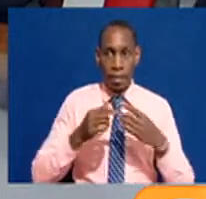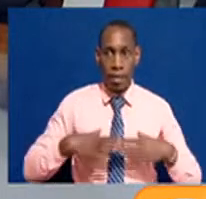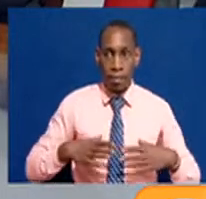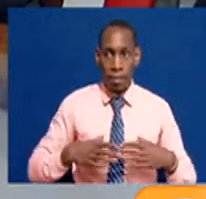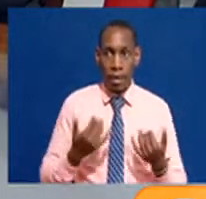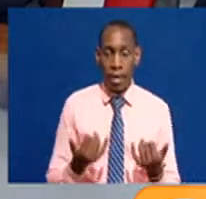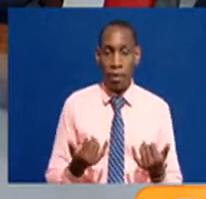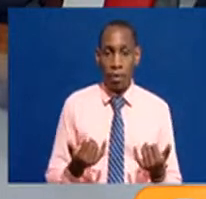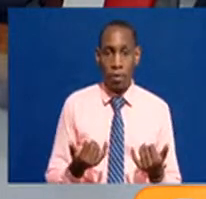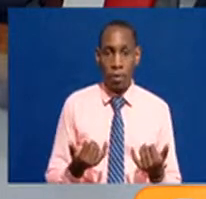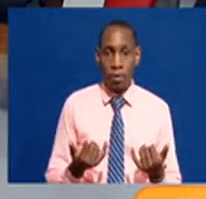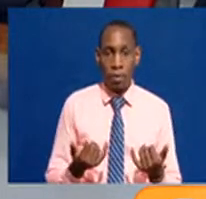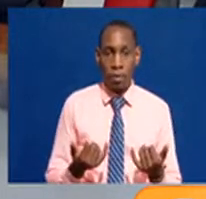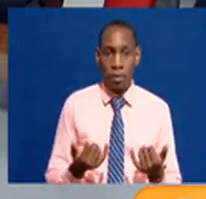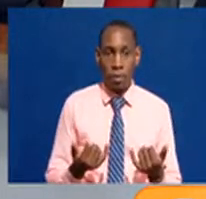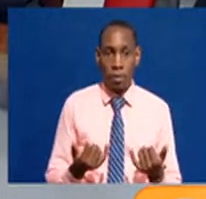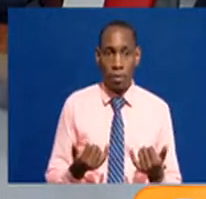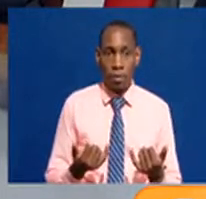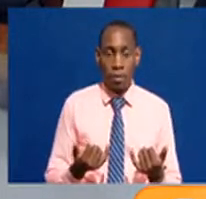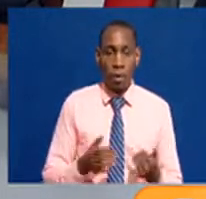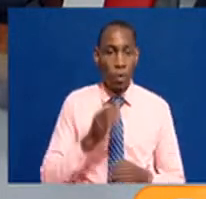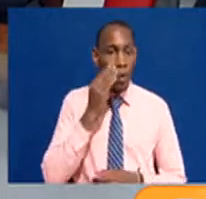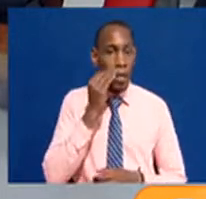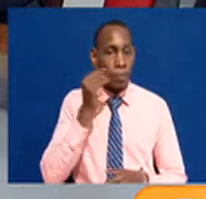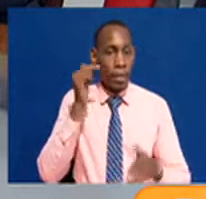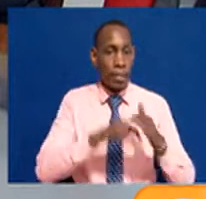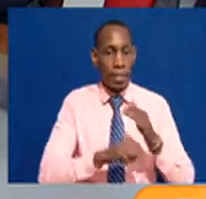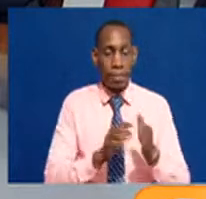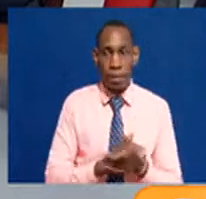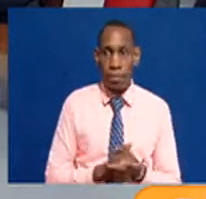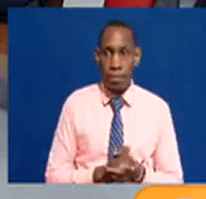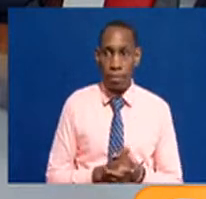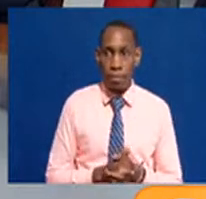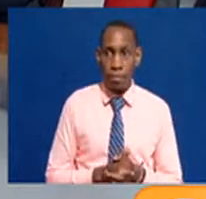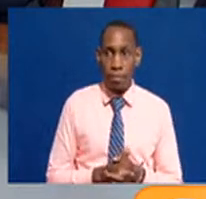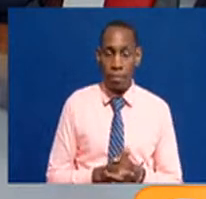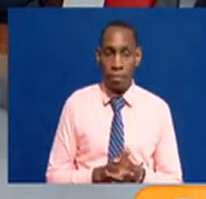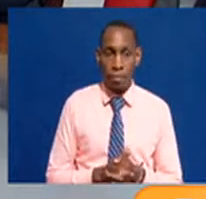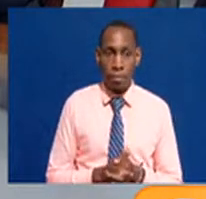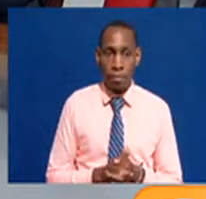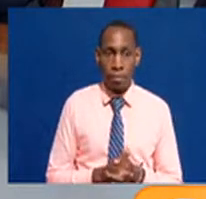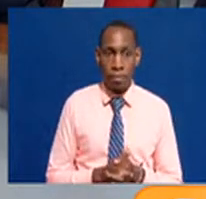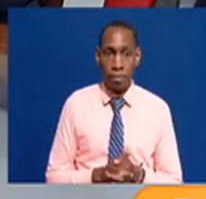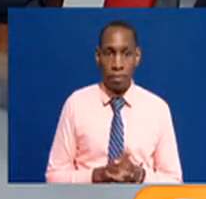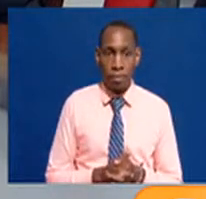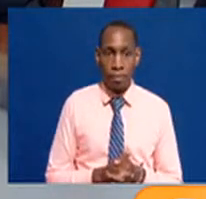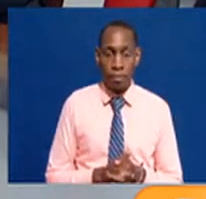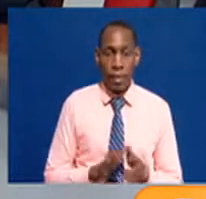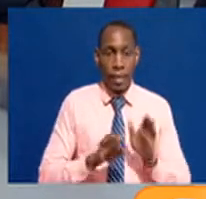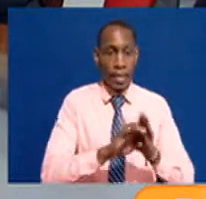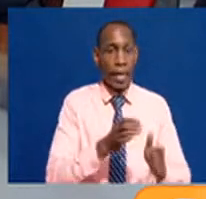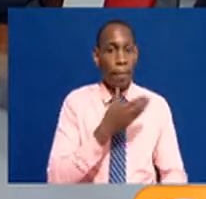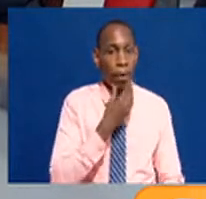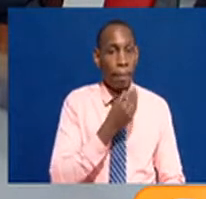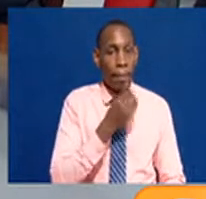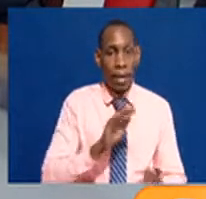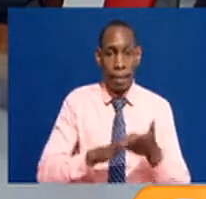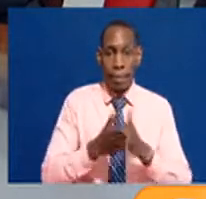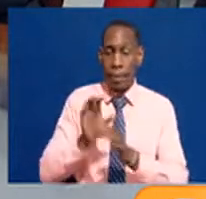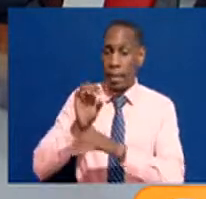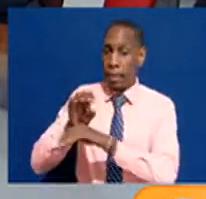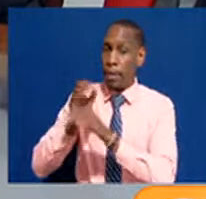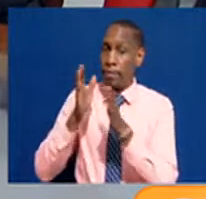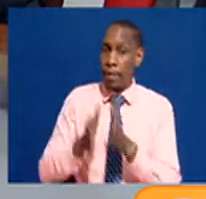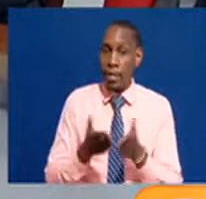now who have more even experience. We have more people who have experience in this country. And Baba being one, being an advisor on